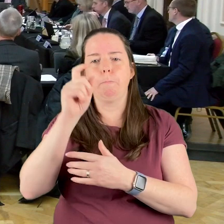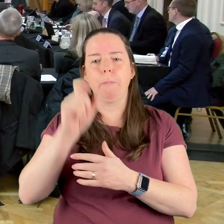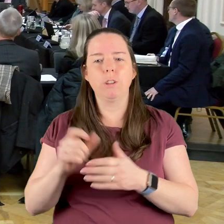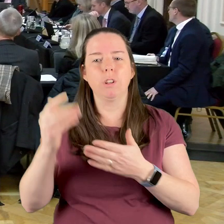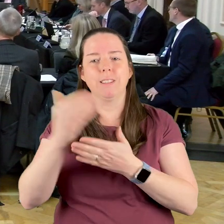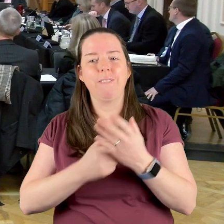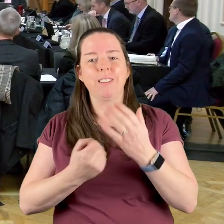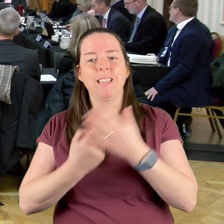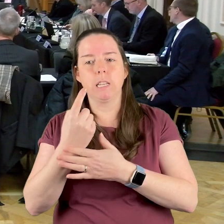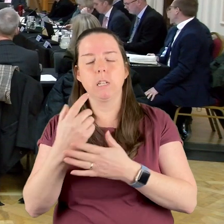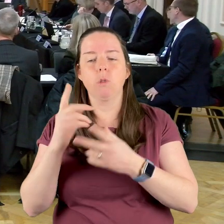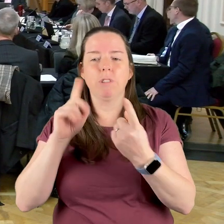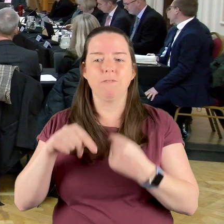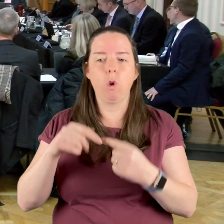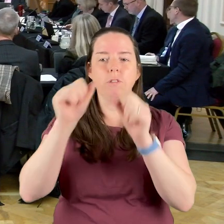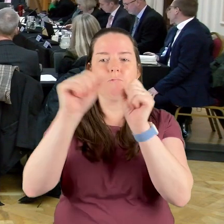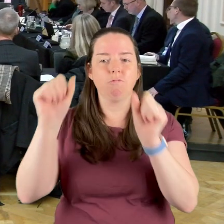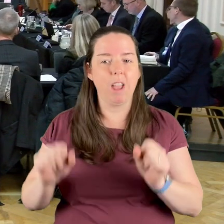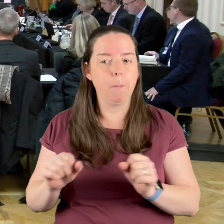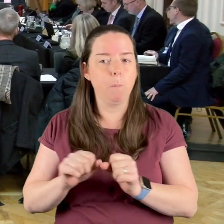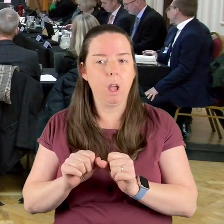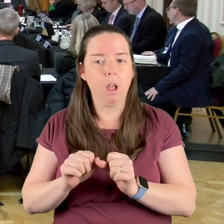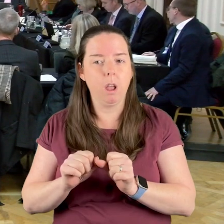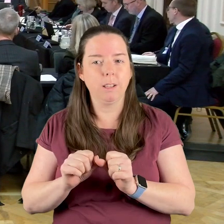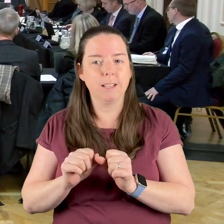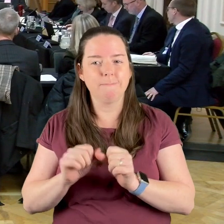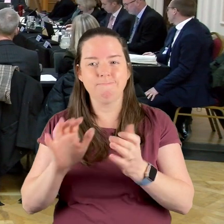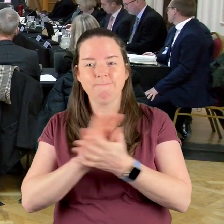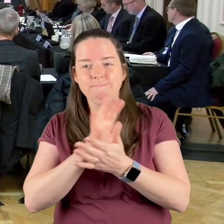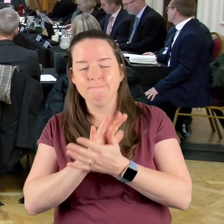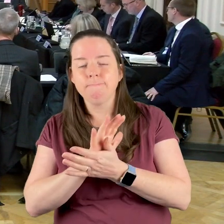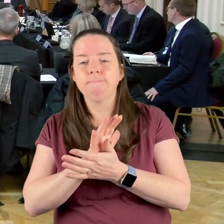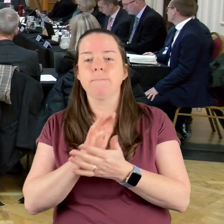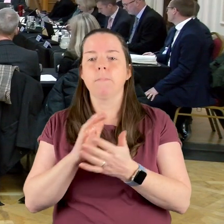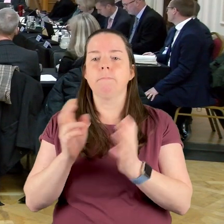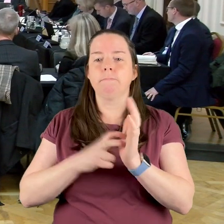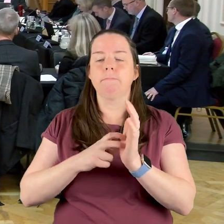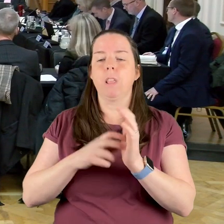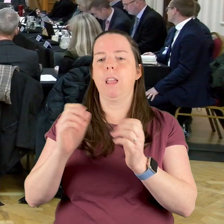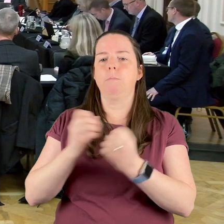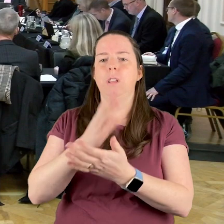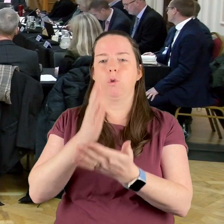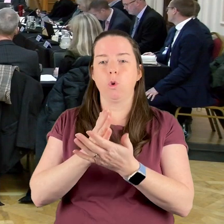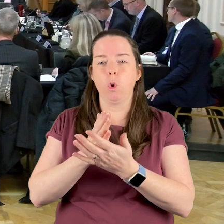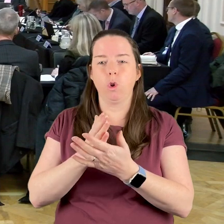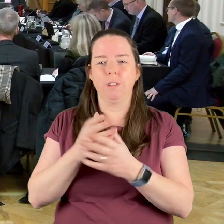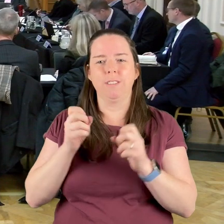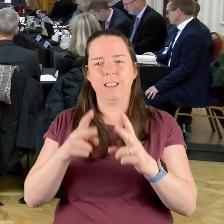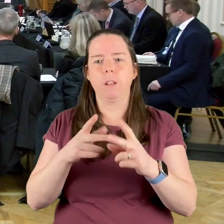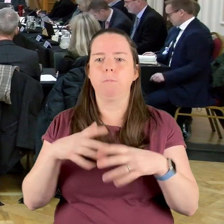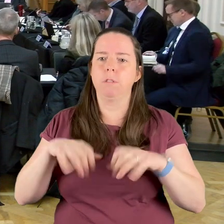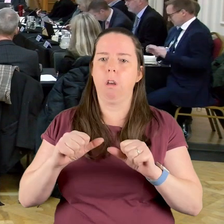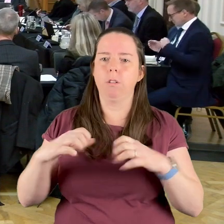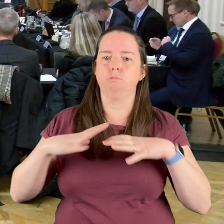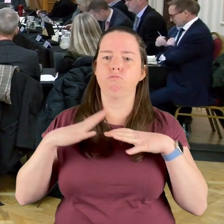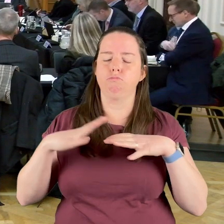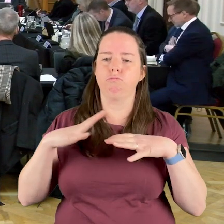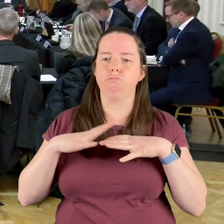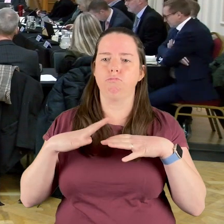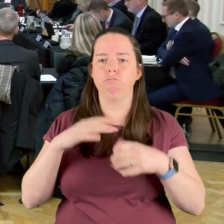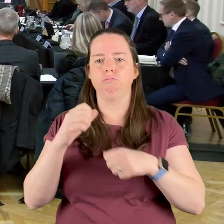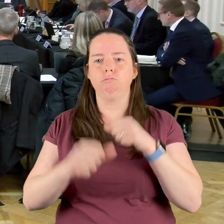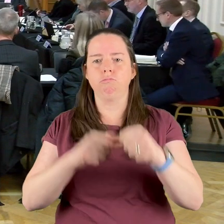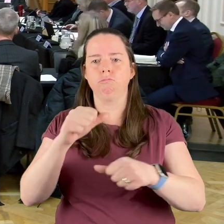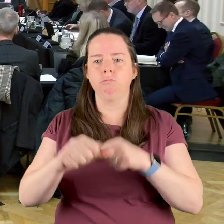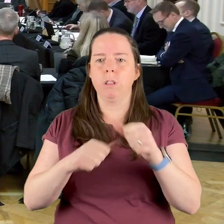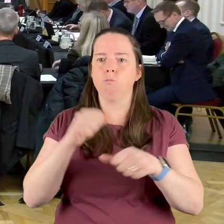work, is the board content to note the new patient safety incident response framework in the report and be